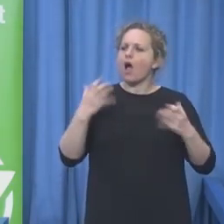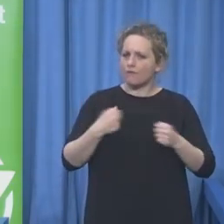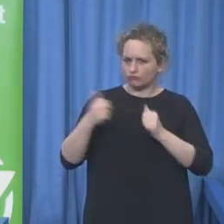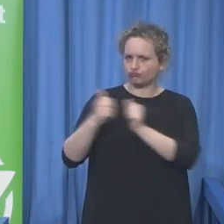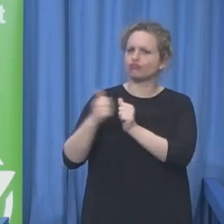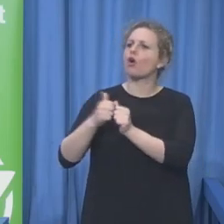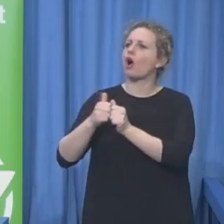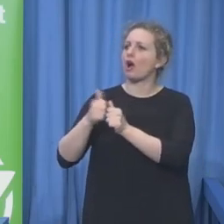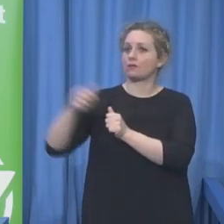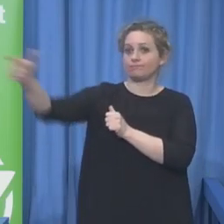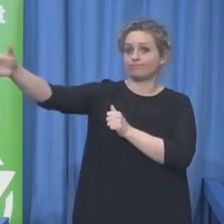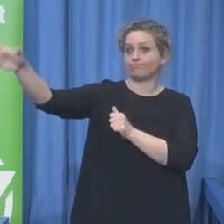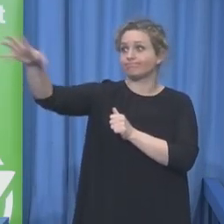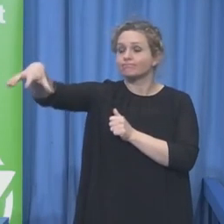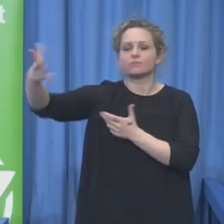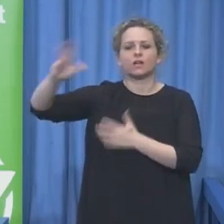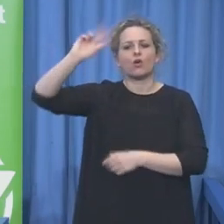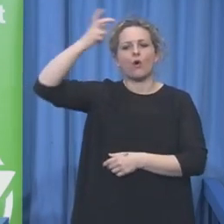to